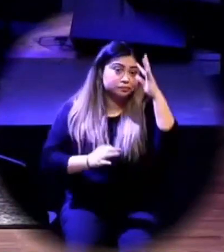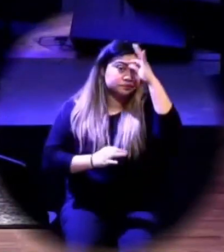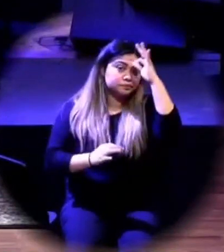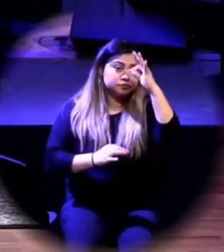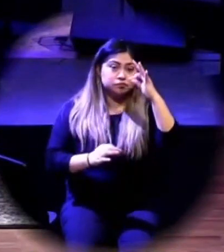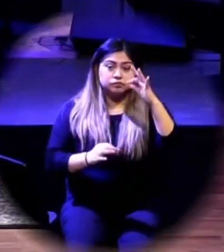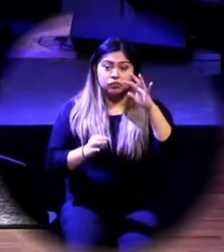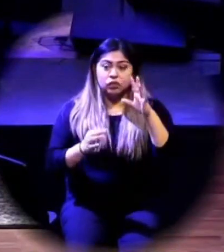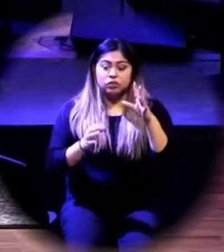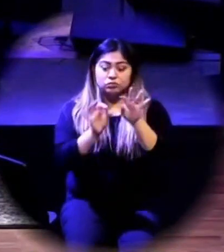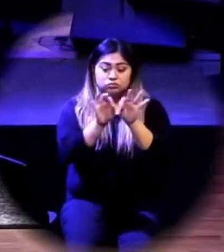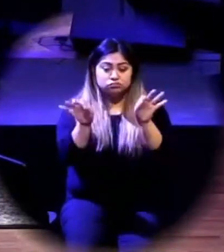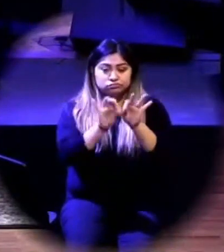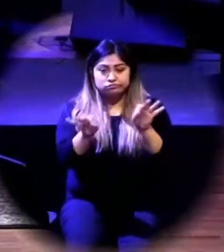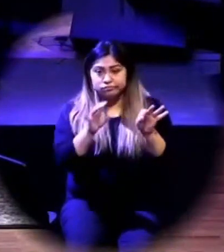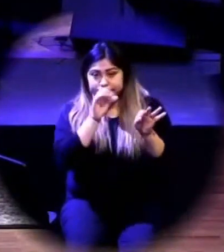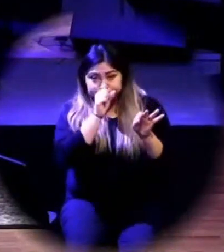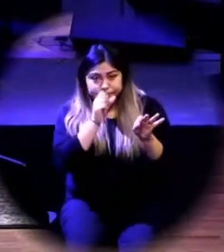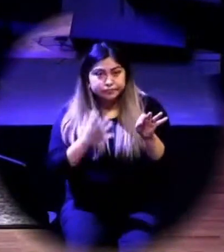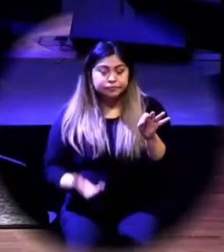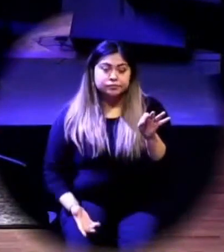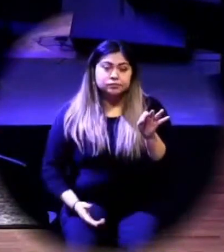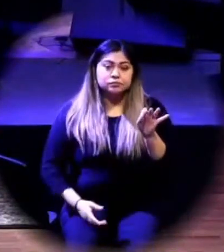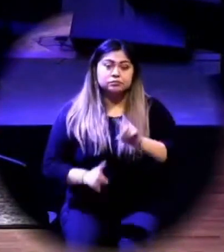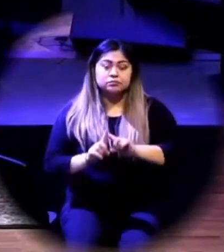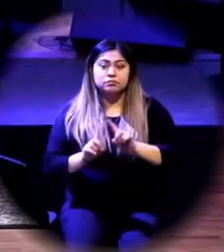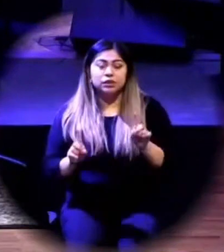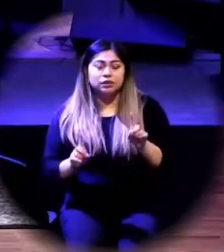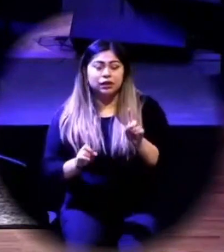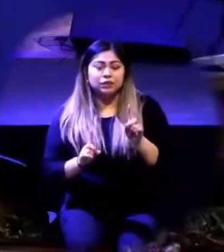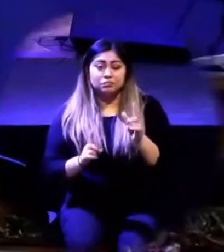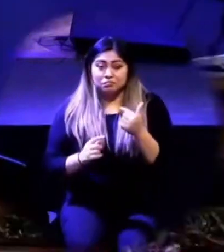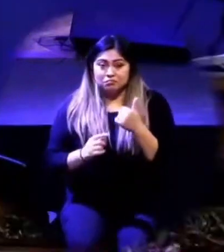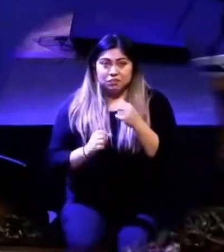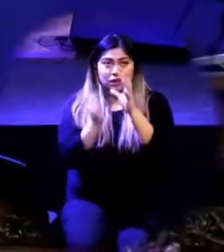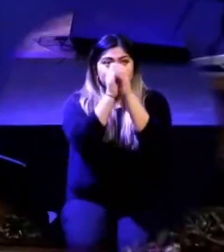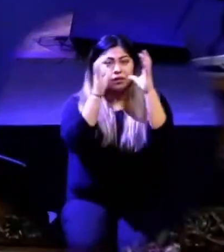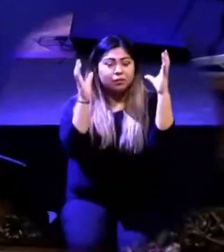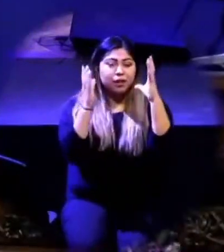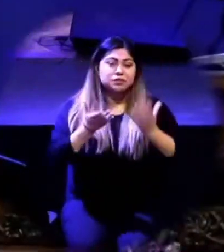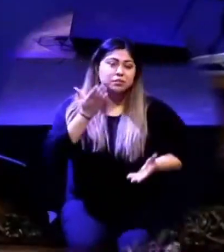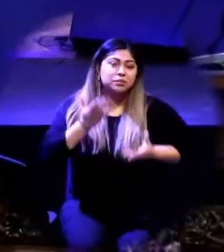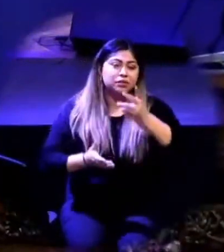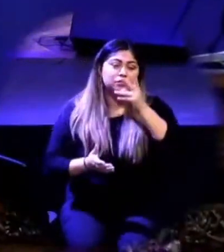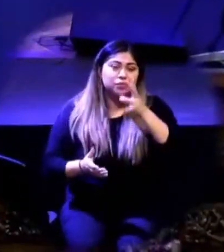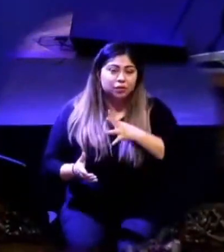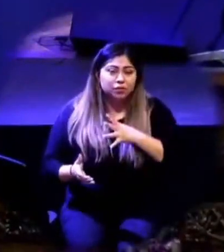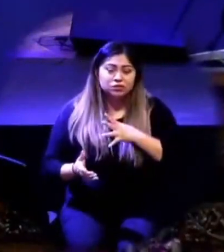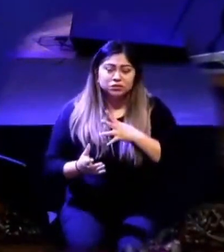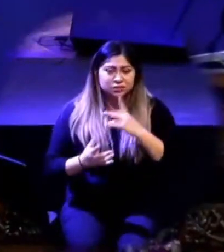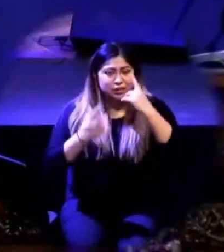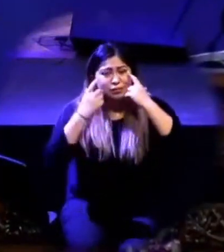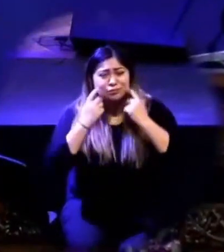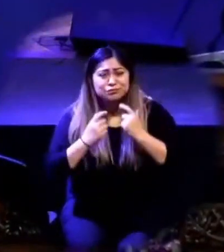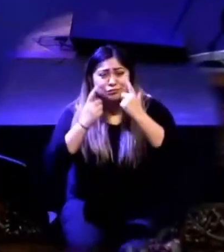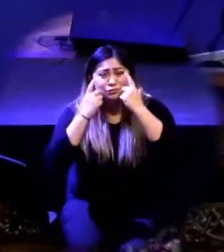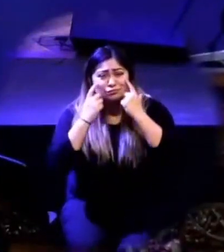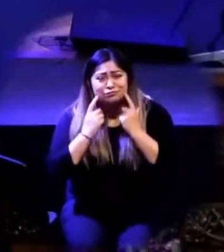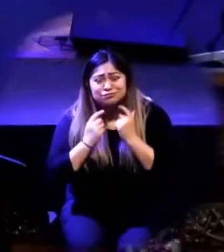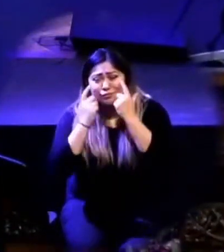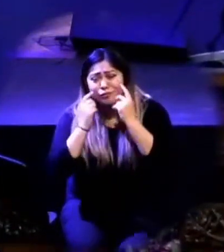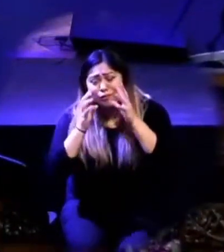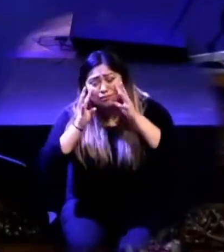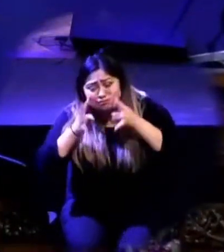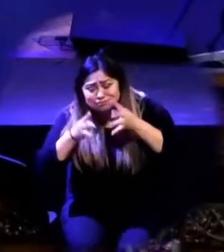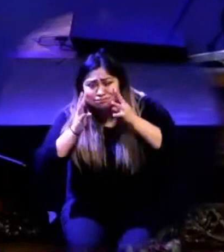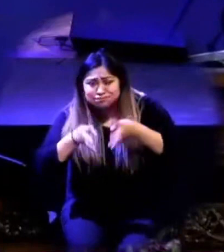funeral procession with her only son there, that deep in her soul came out a cry, a guttural cry, "This should